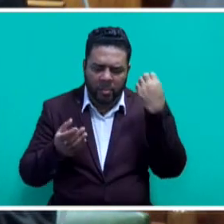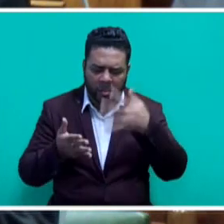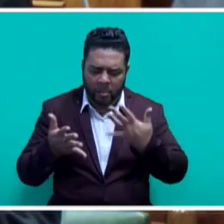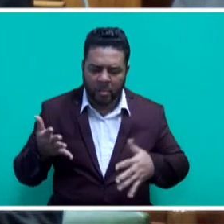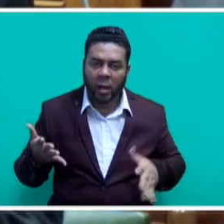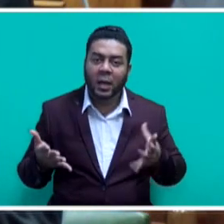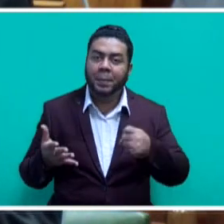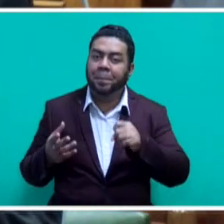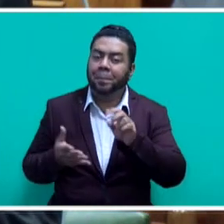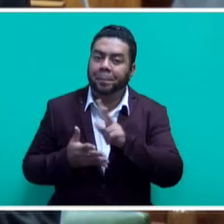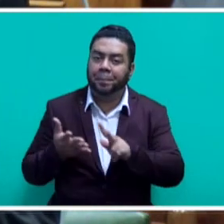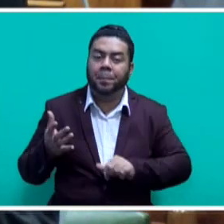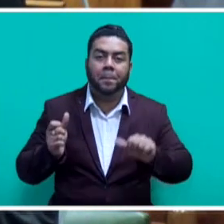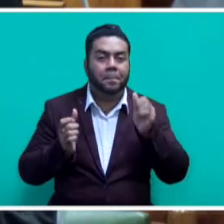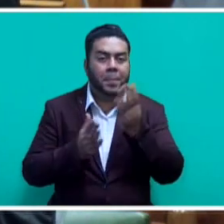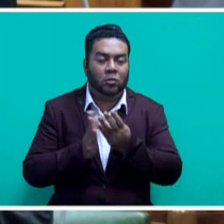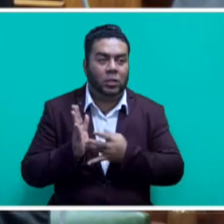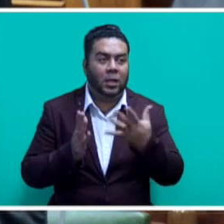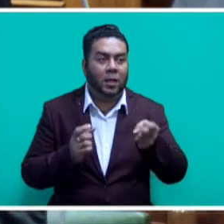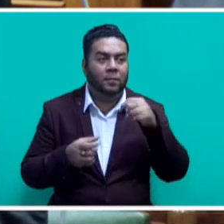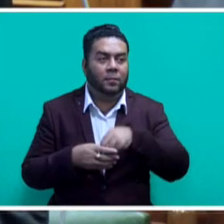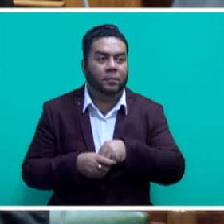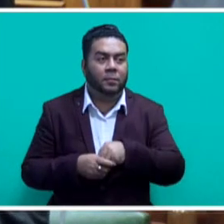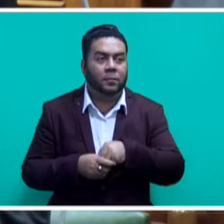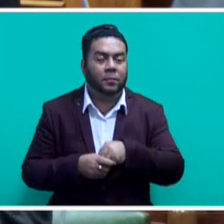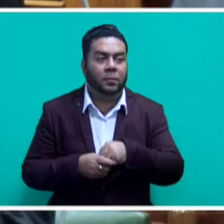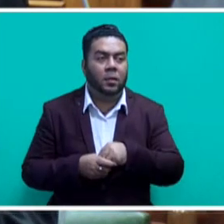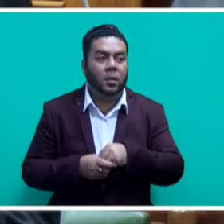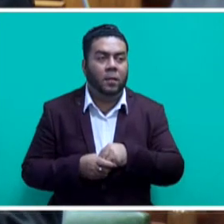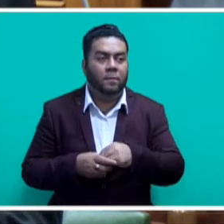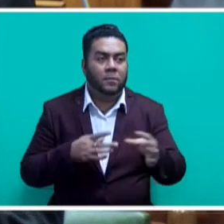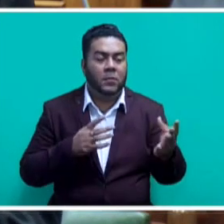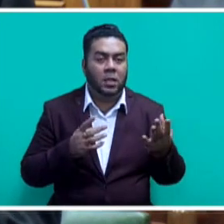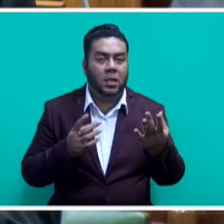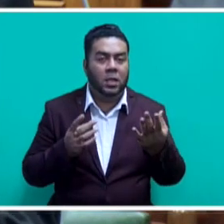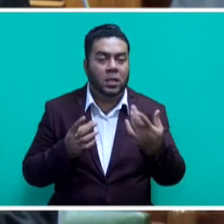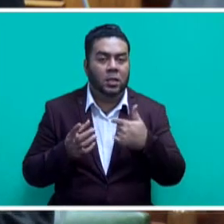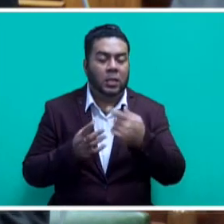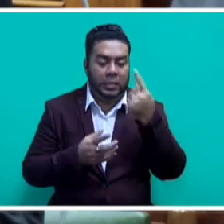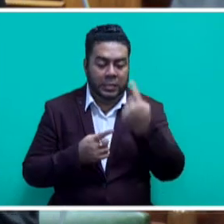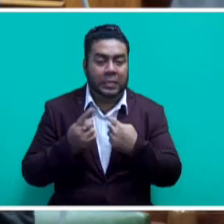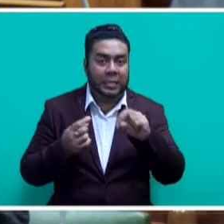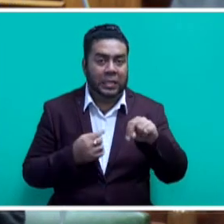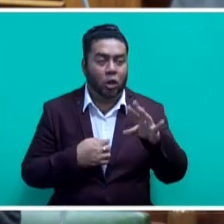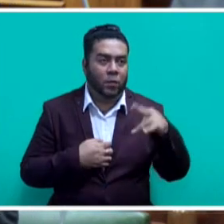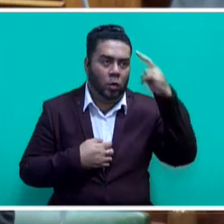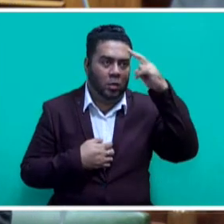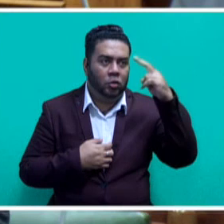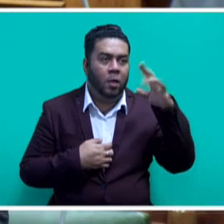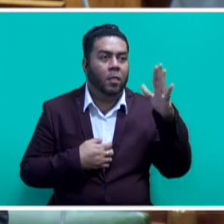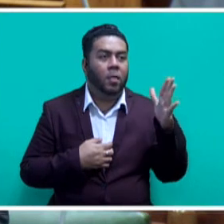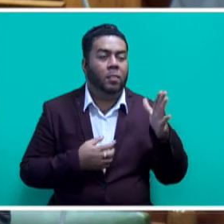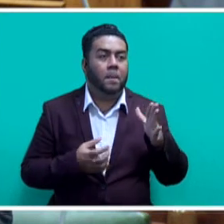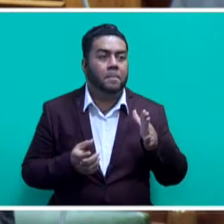a comprehensive budget that addresses the critical and immediate needs of our nation, probably the finest budget that we